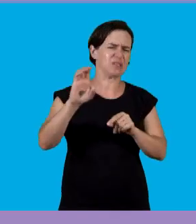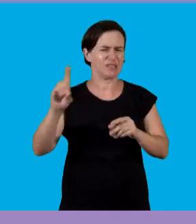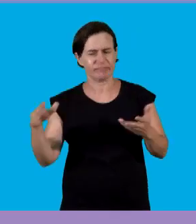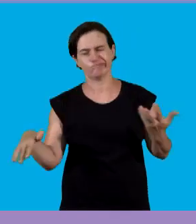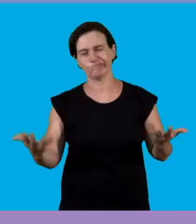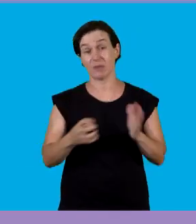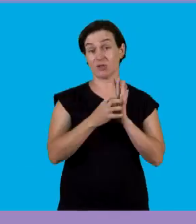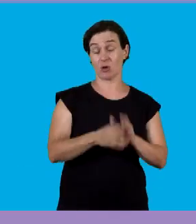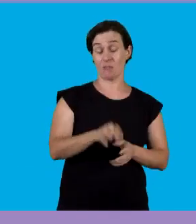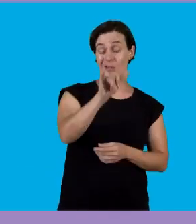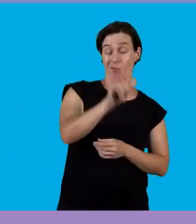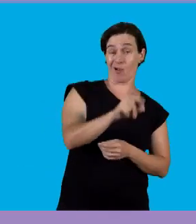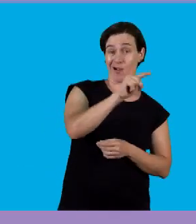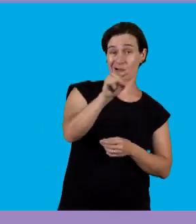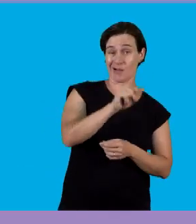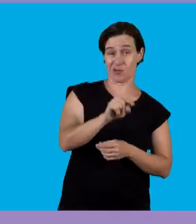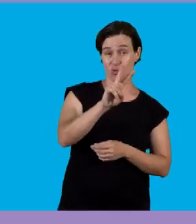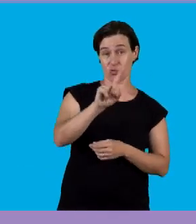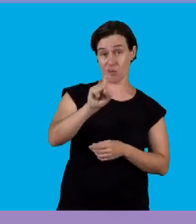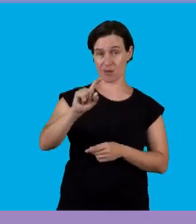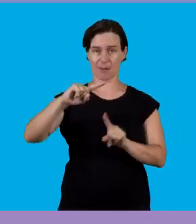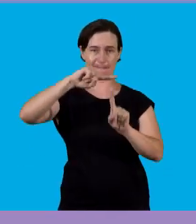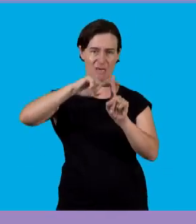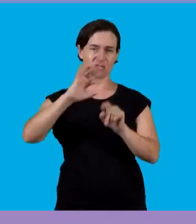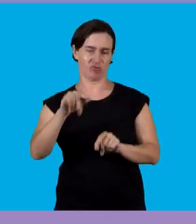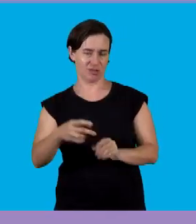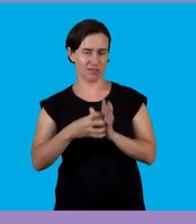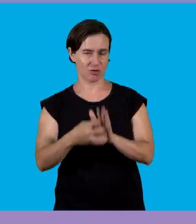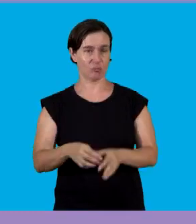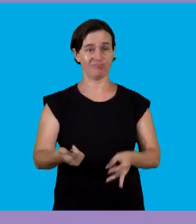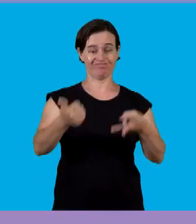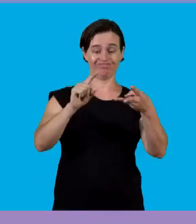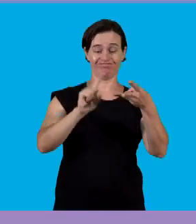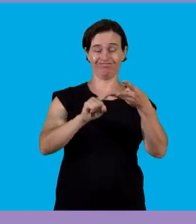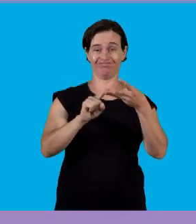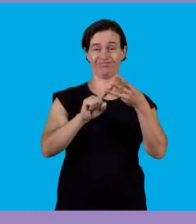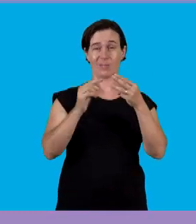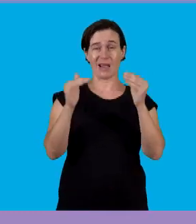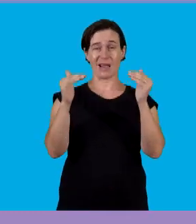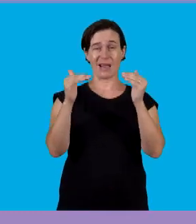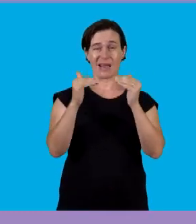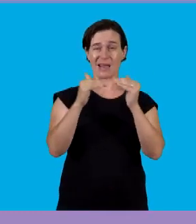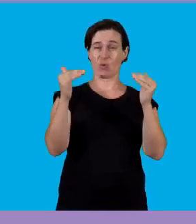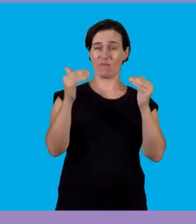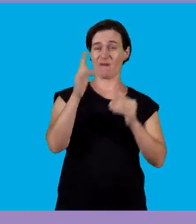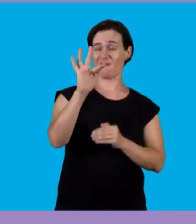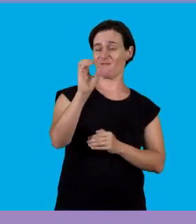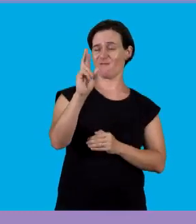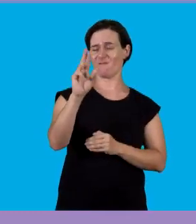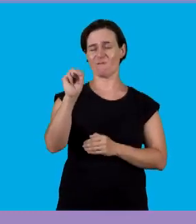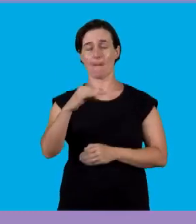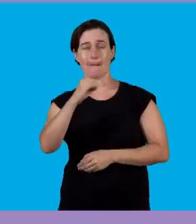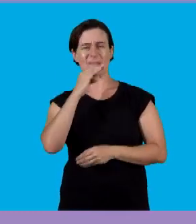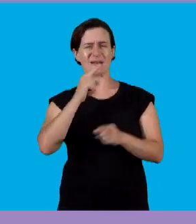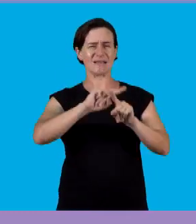is equals to 2x plus 3. Then we have equivalent form, which is